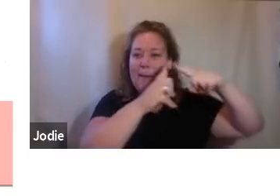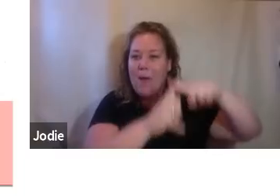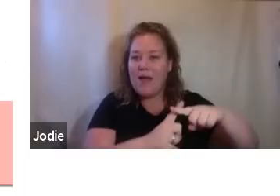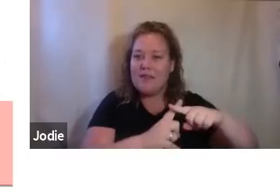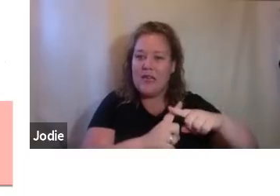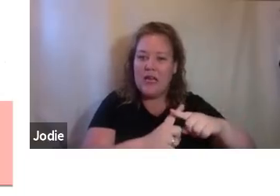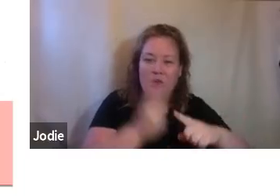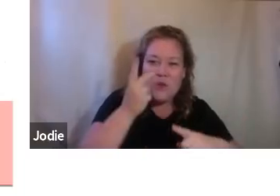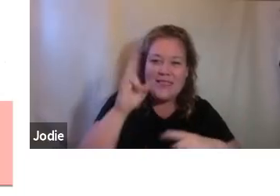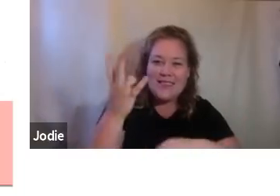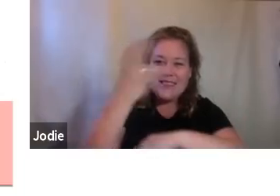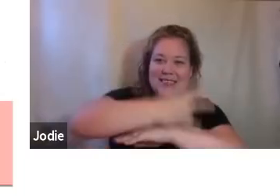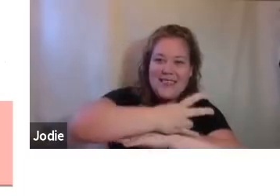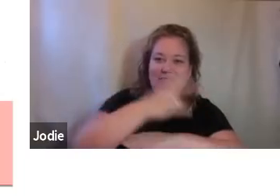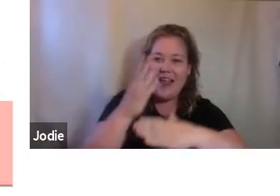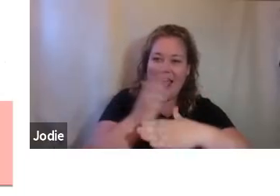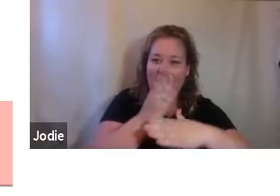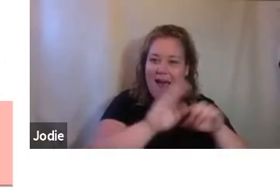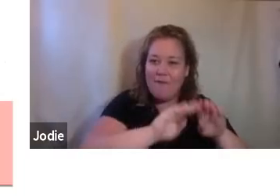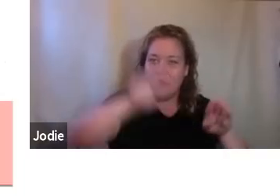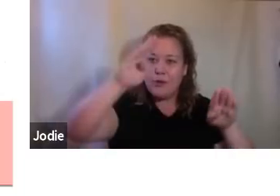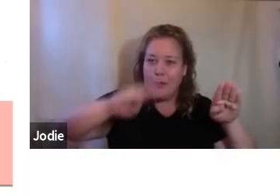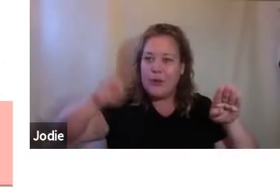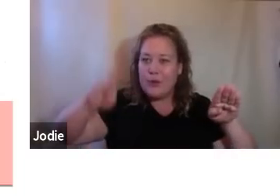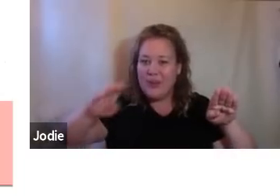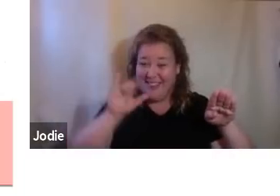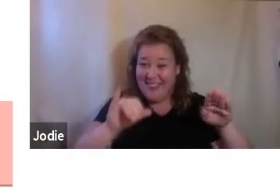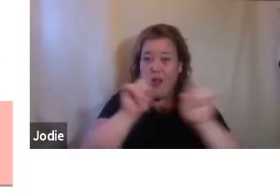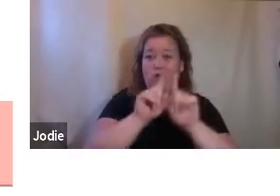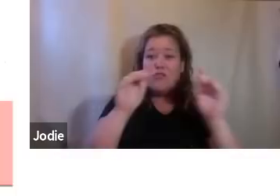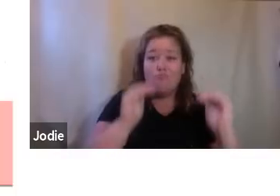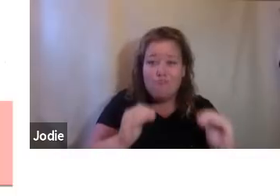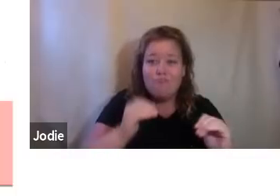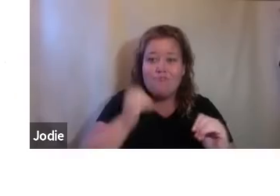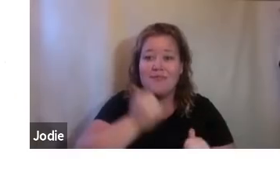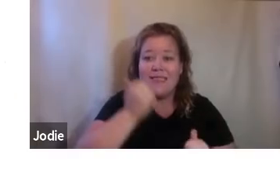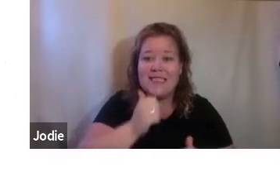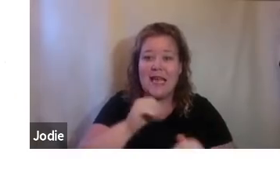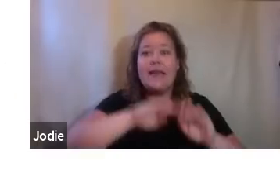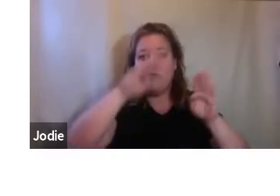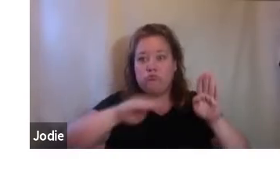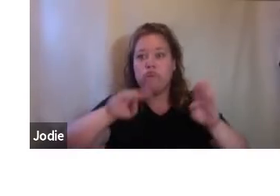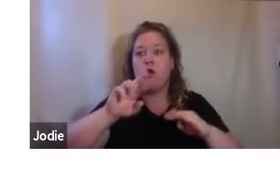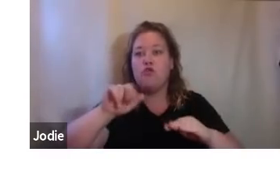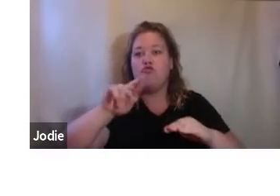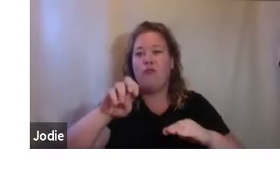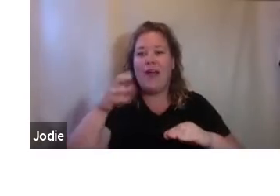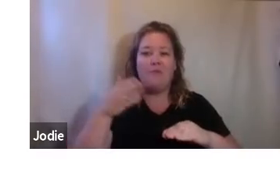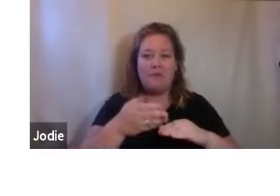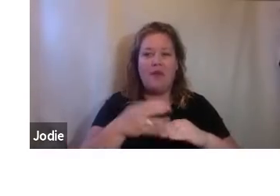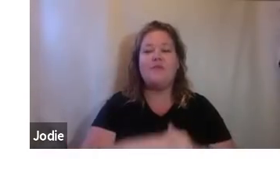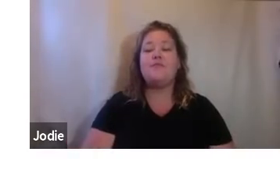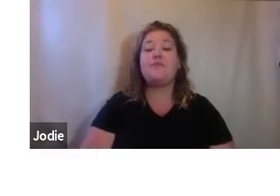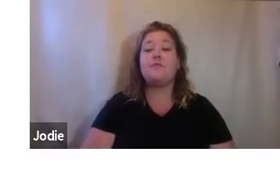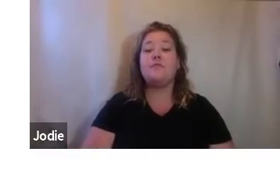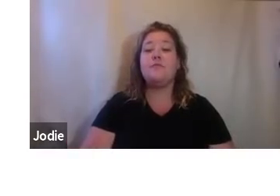time, and the number of tests that result by day for La Crosse County. The next tab on this